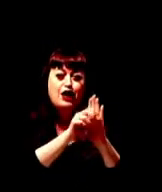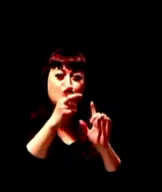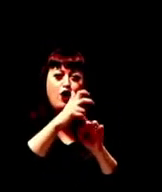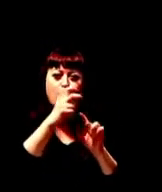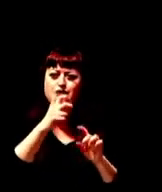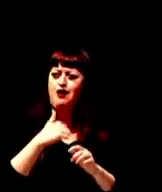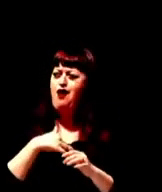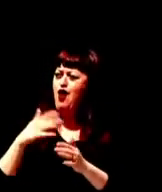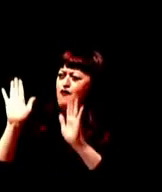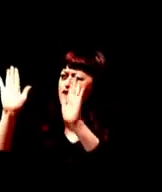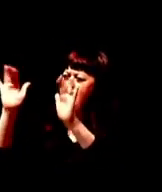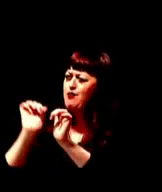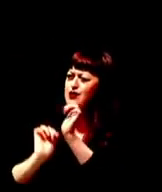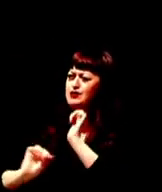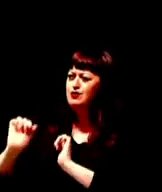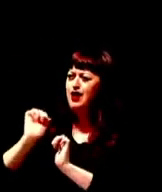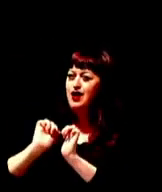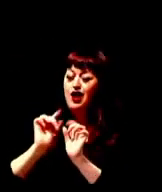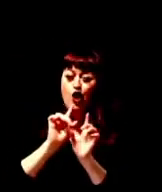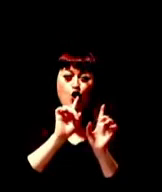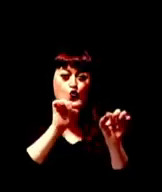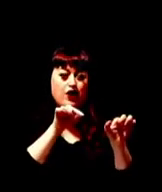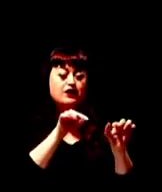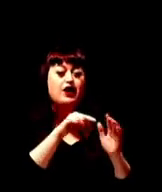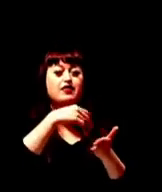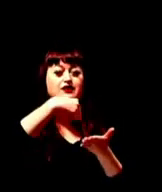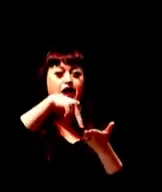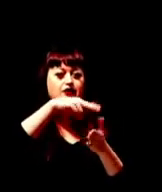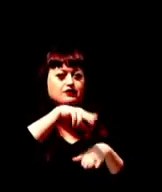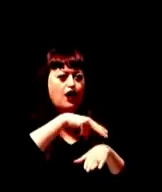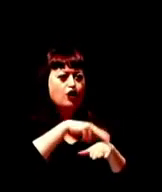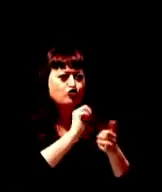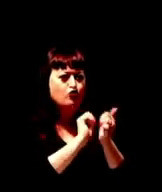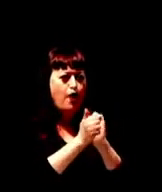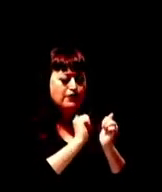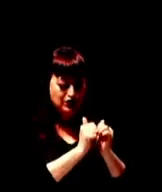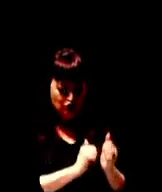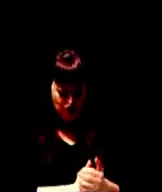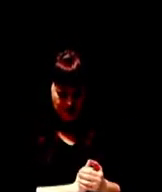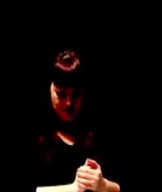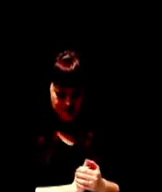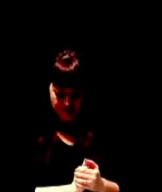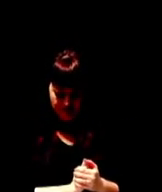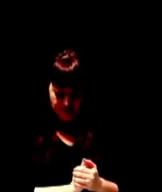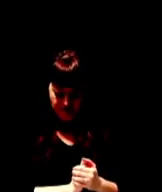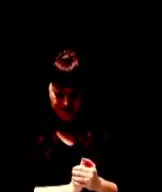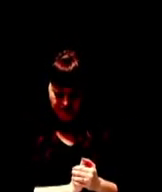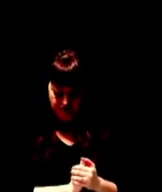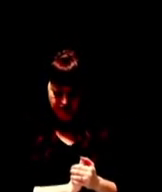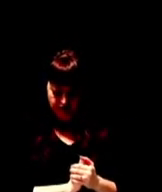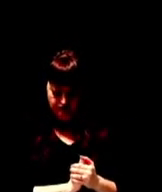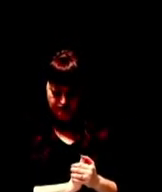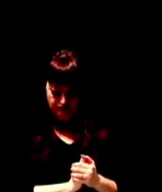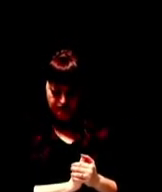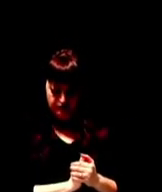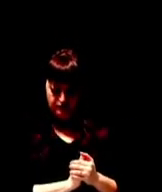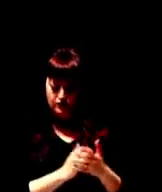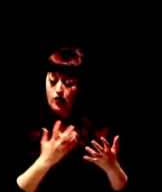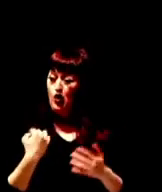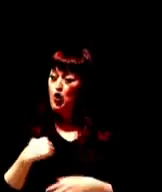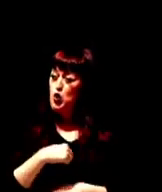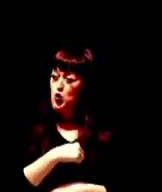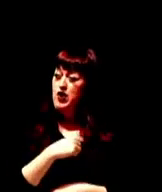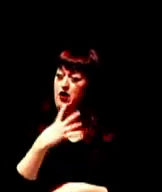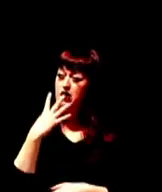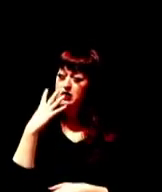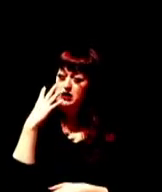fighting play, and went to the dance national competition. Without COVID and the challenges we went through, we would